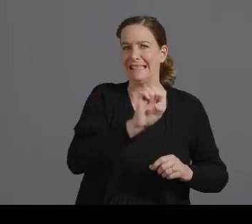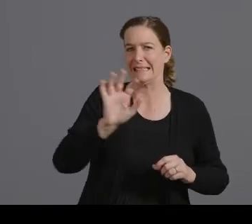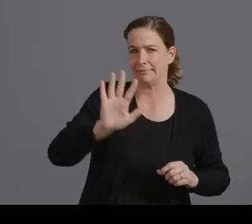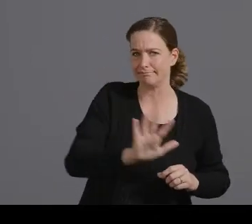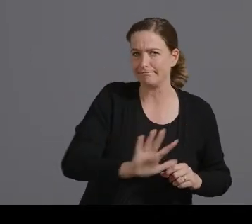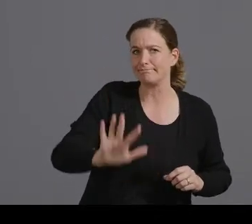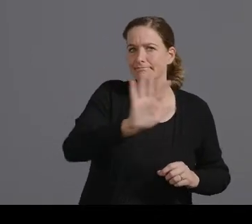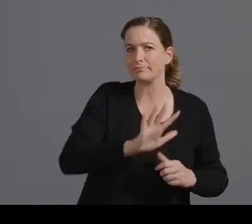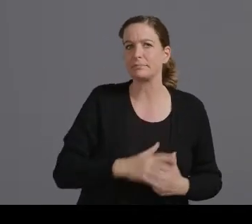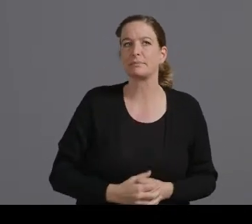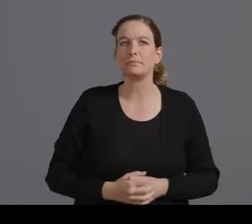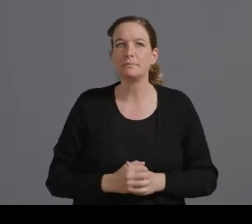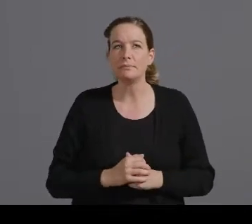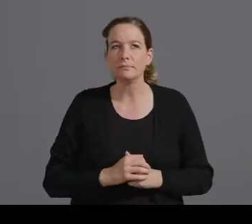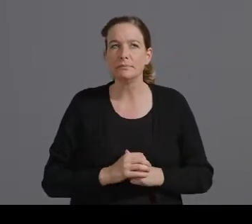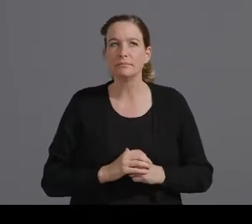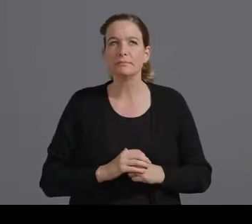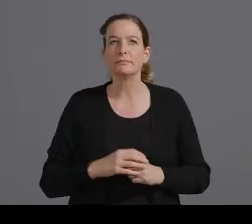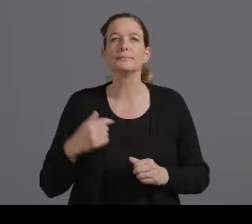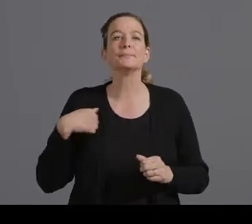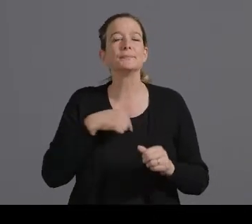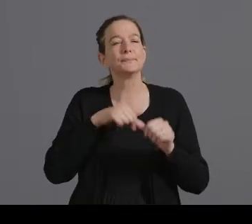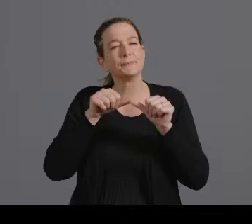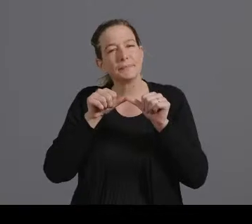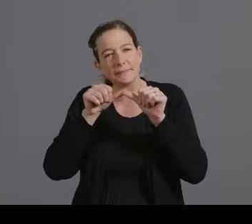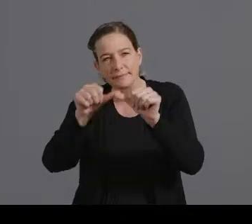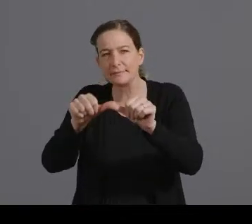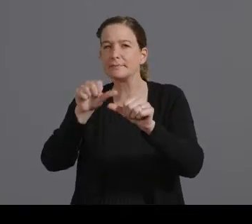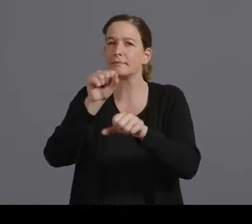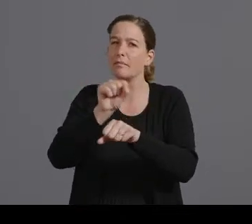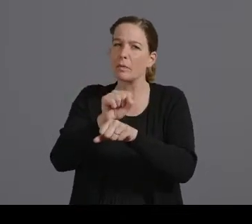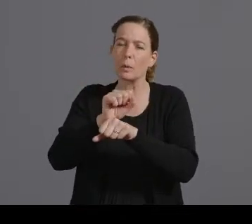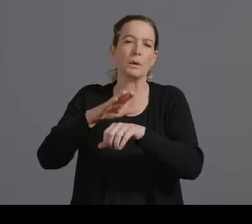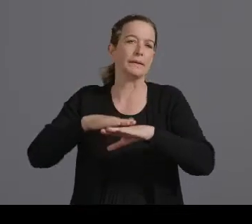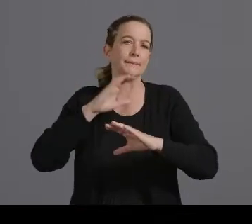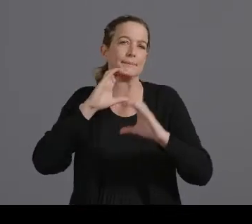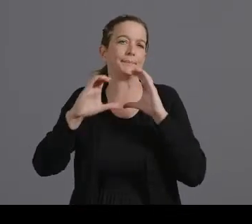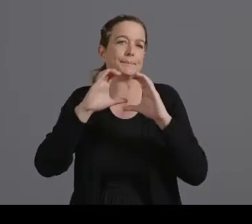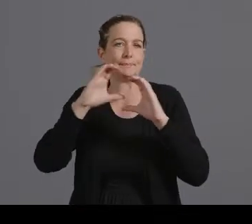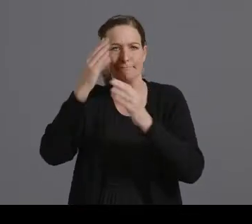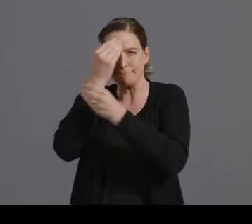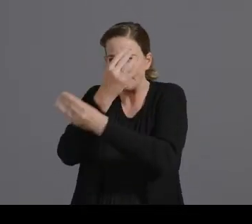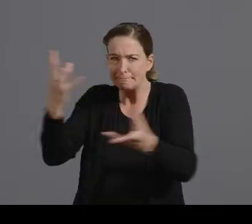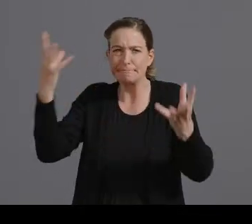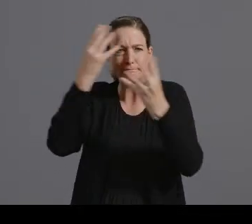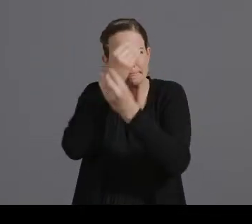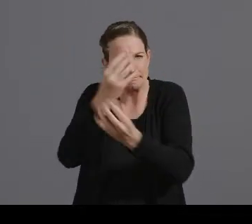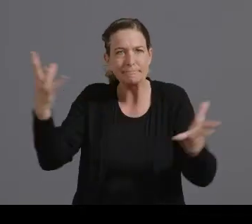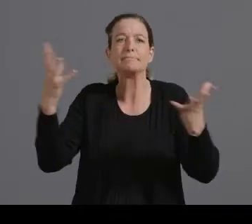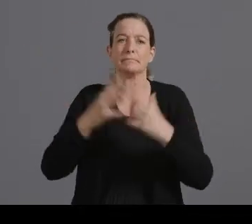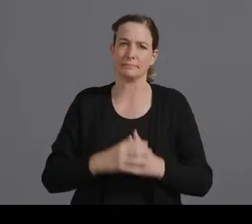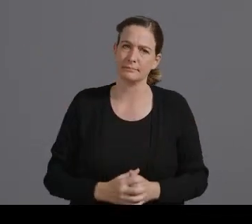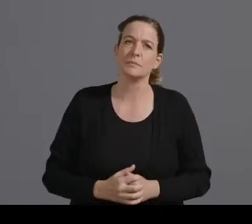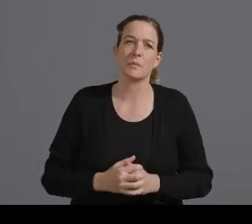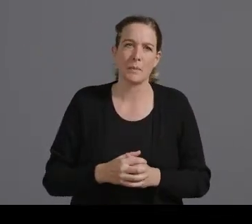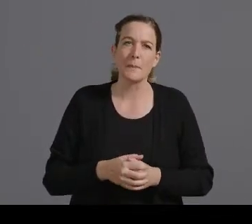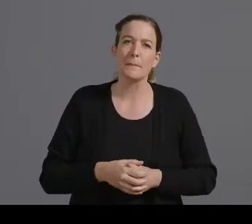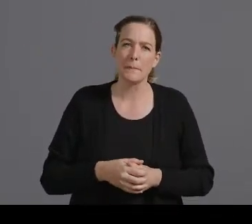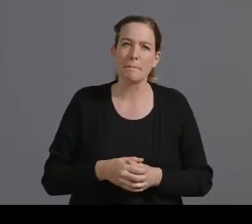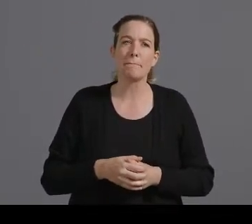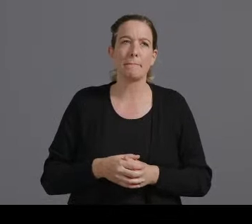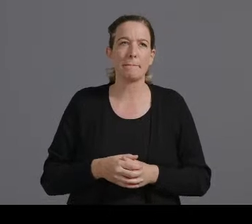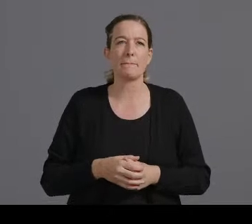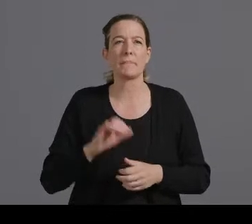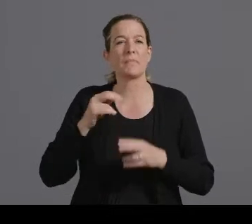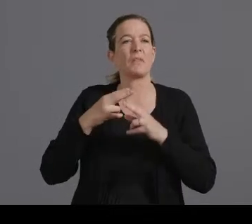our projects on targeted communication. So we are still piloting our high-intensity targeted messaging